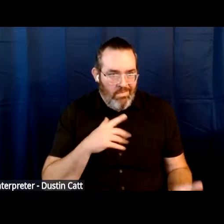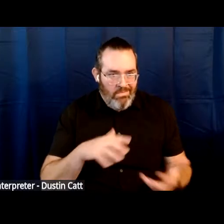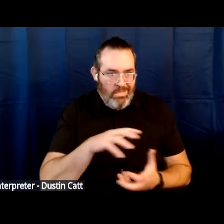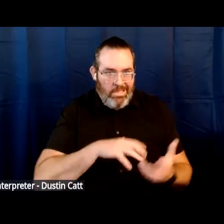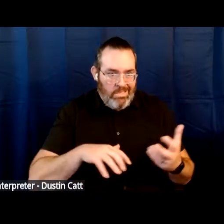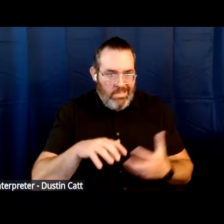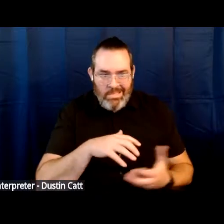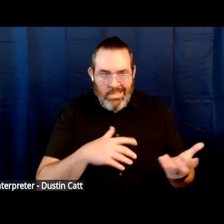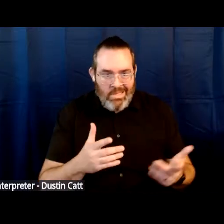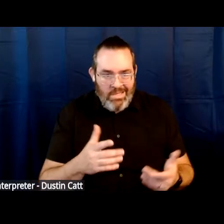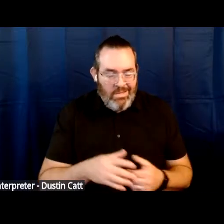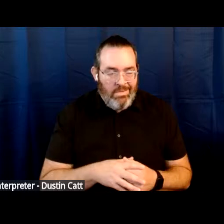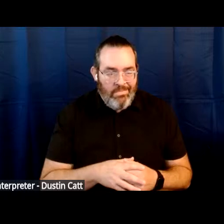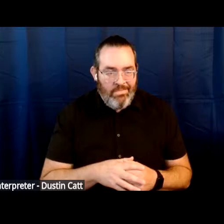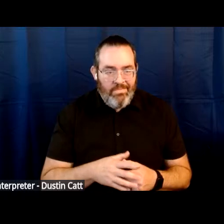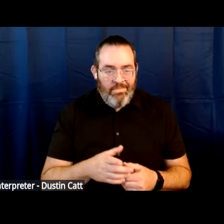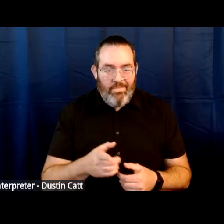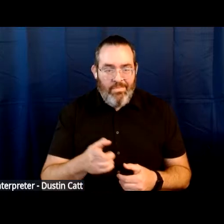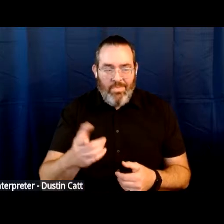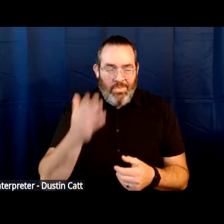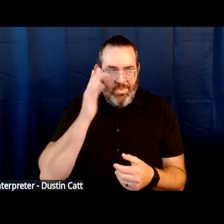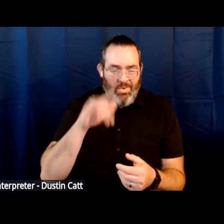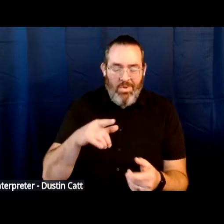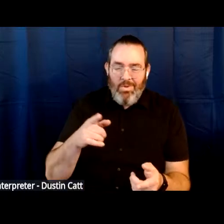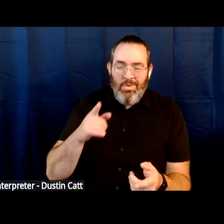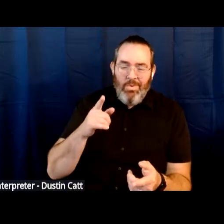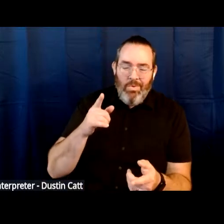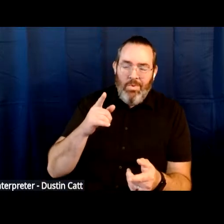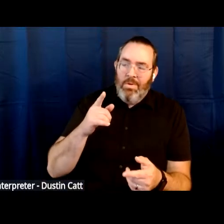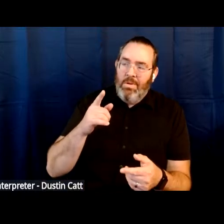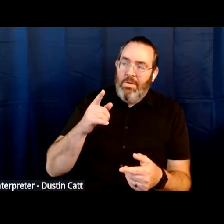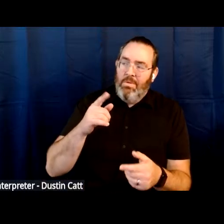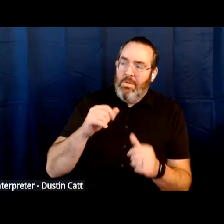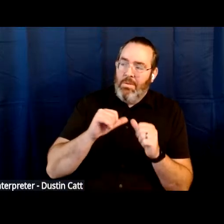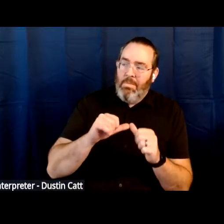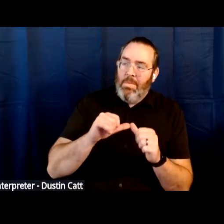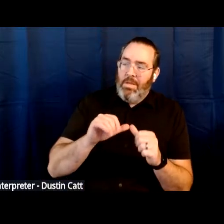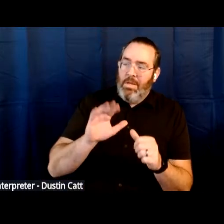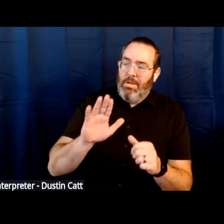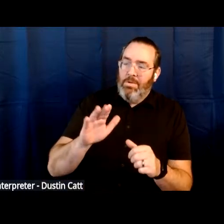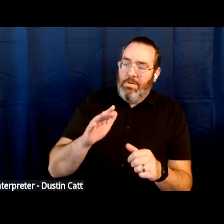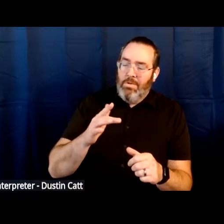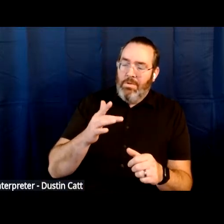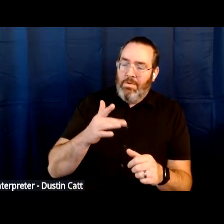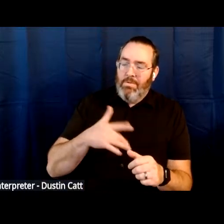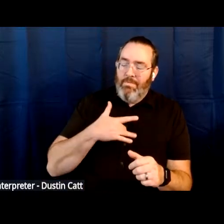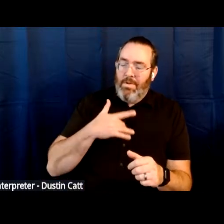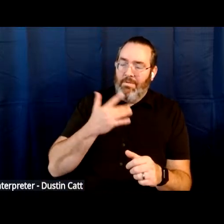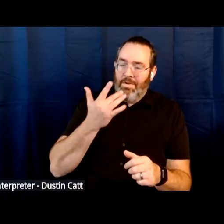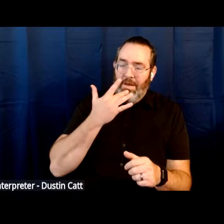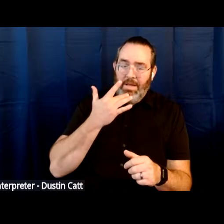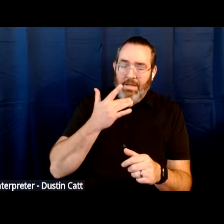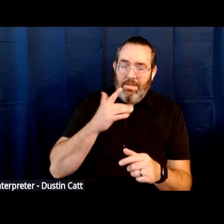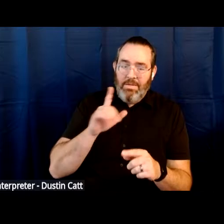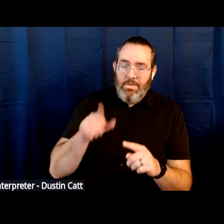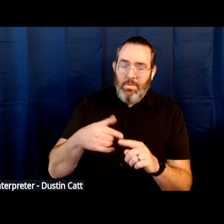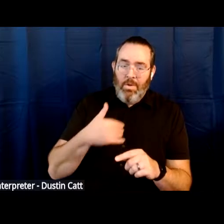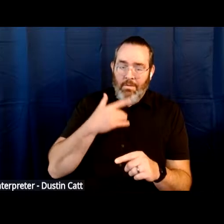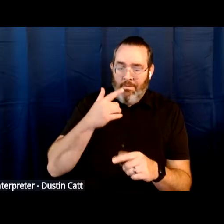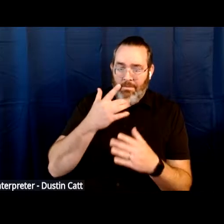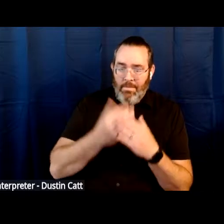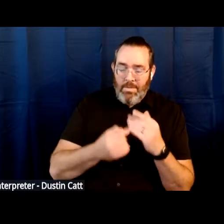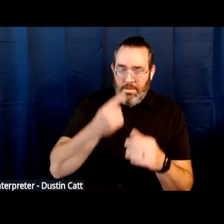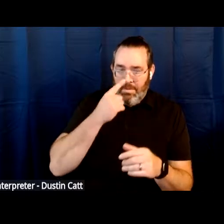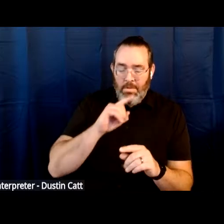you know, I'm sure you all know that you can maintain your sense of taste when you have anosmia, but flavor no